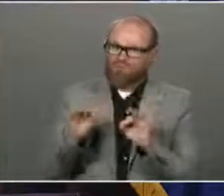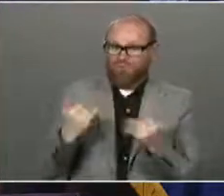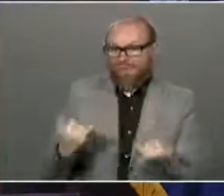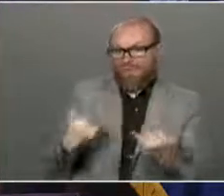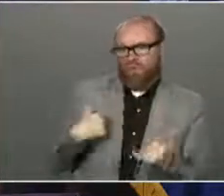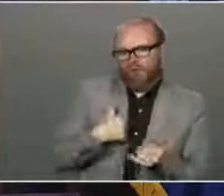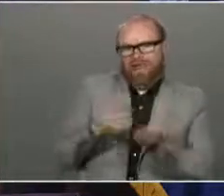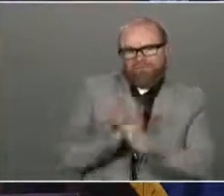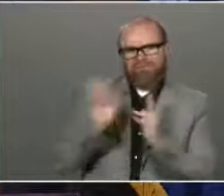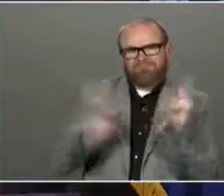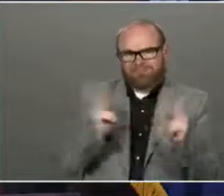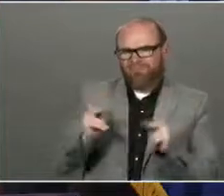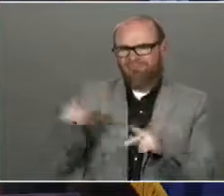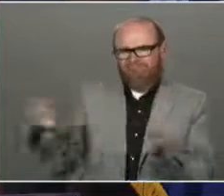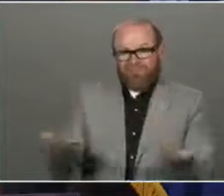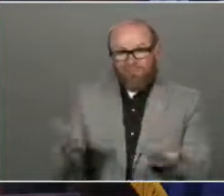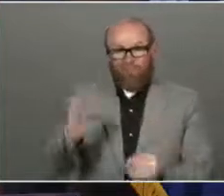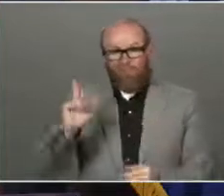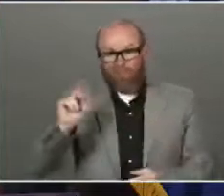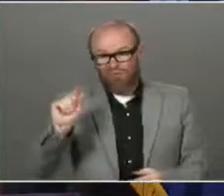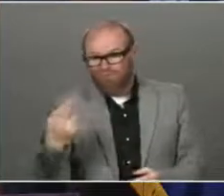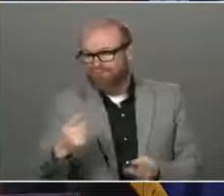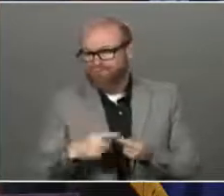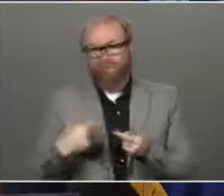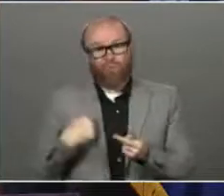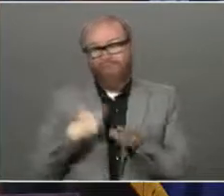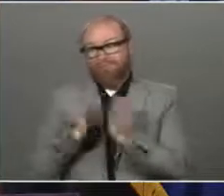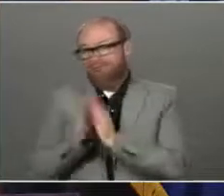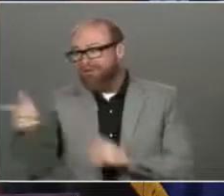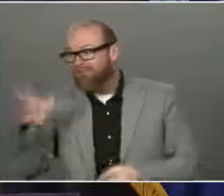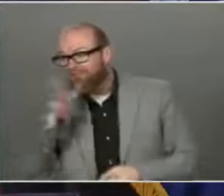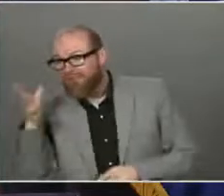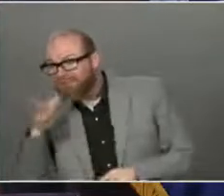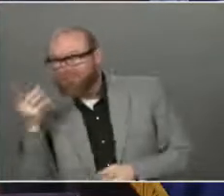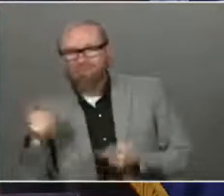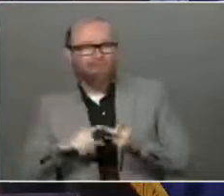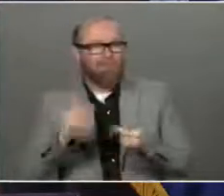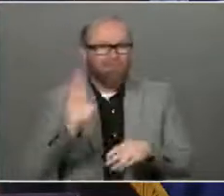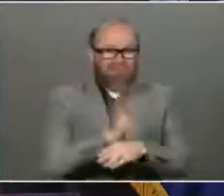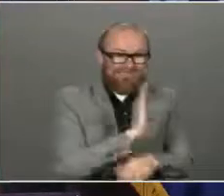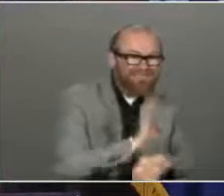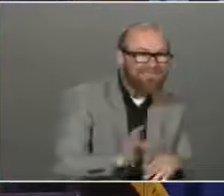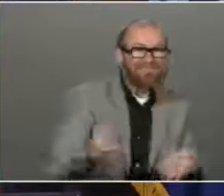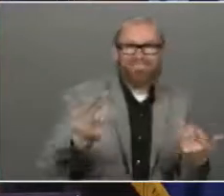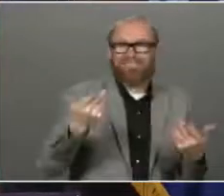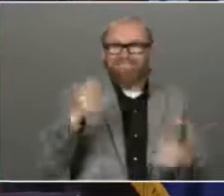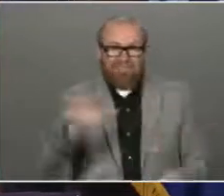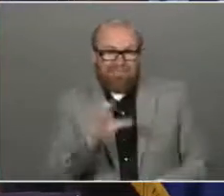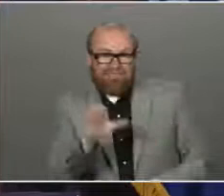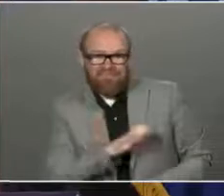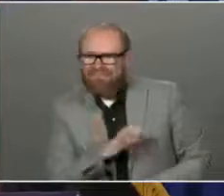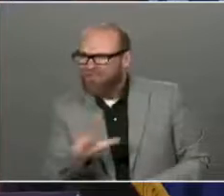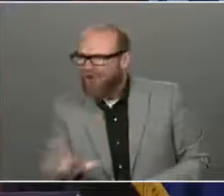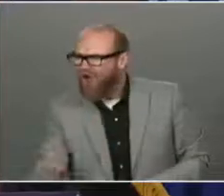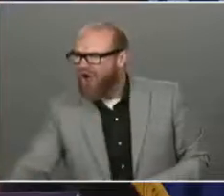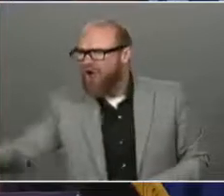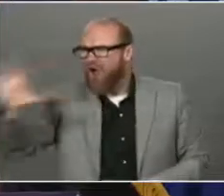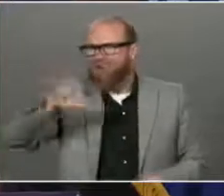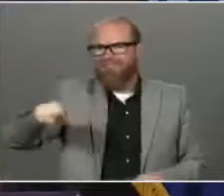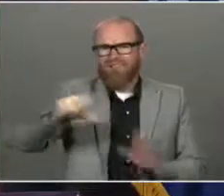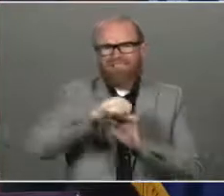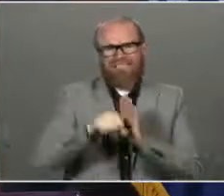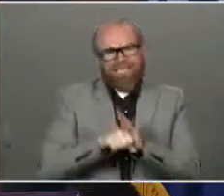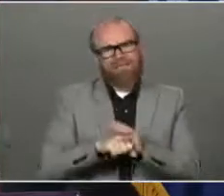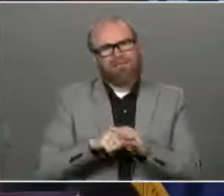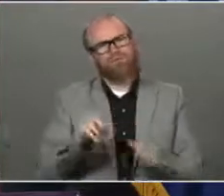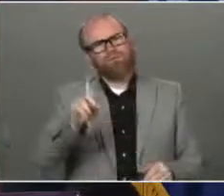we're asking farmers, we're asking businesses, we're asking citizens, institutions across the state to do